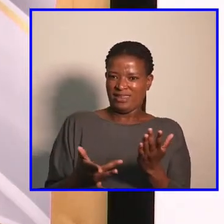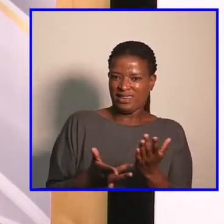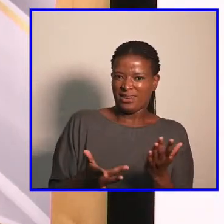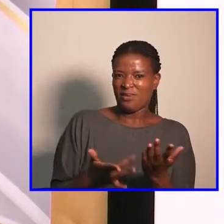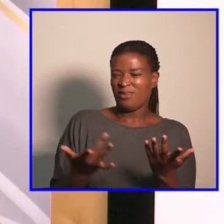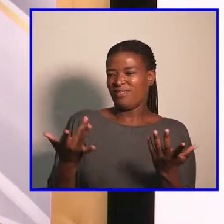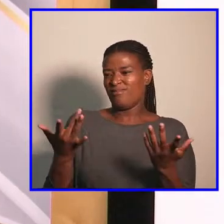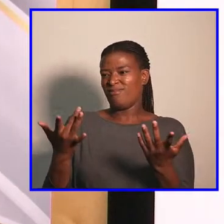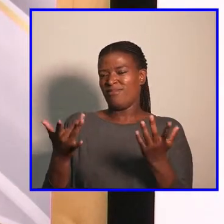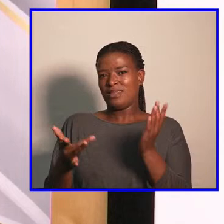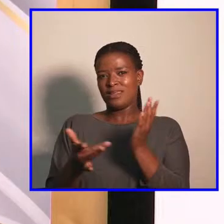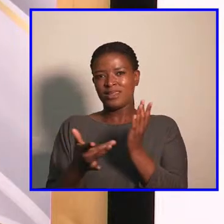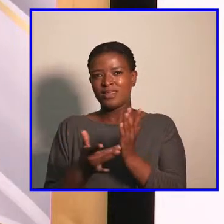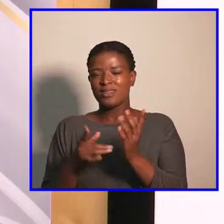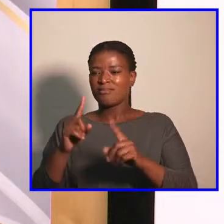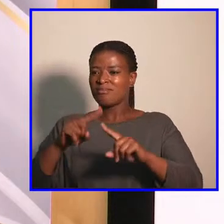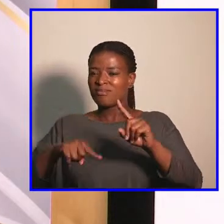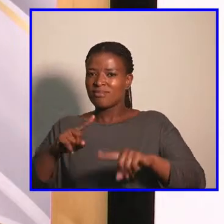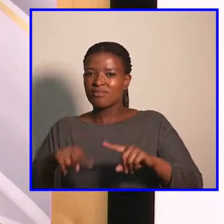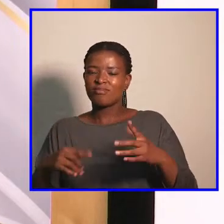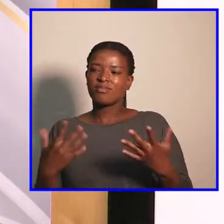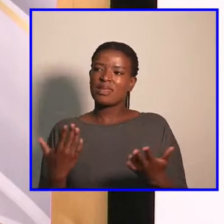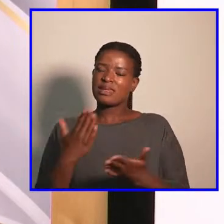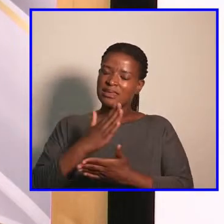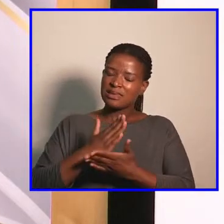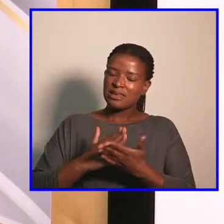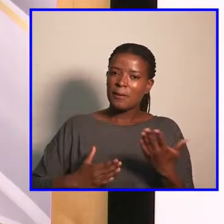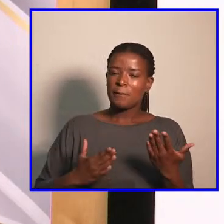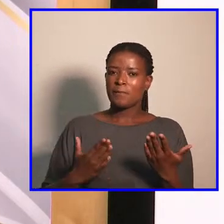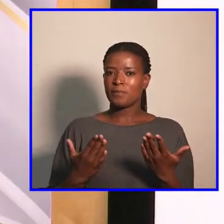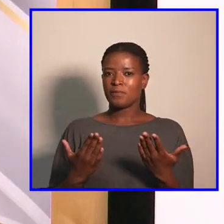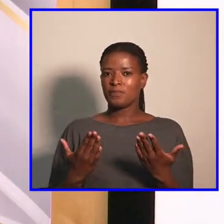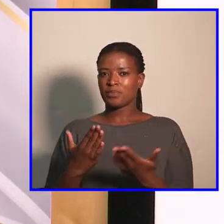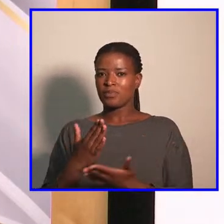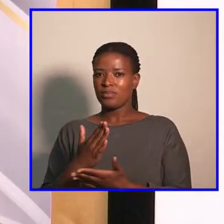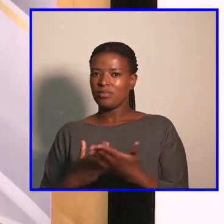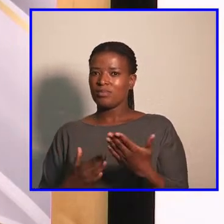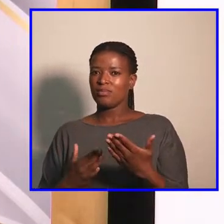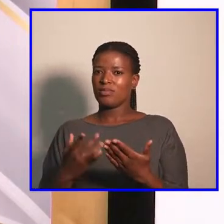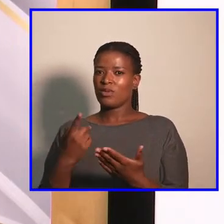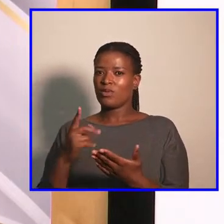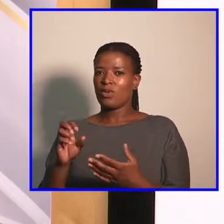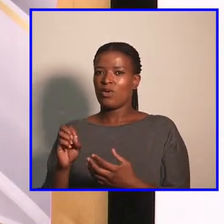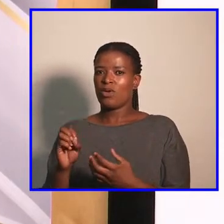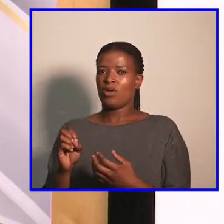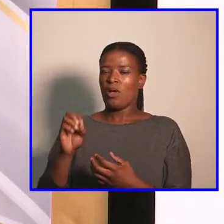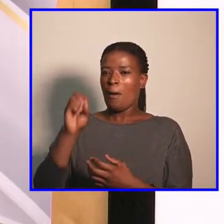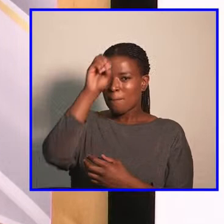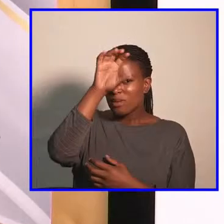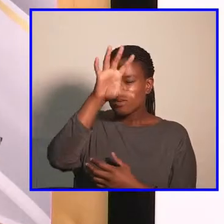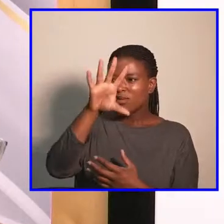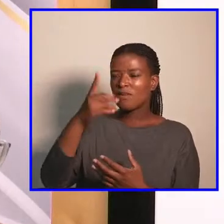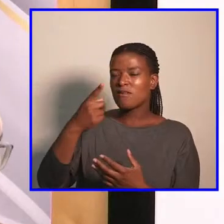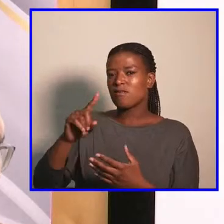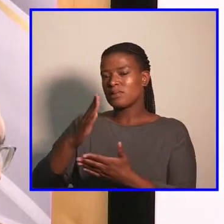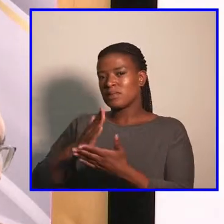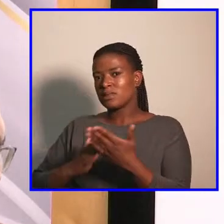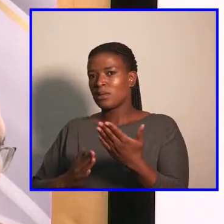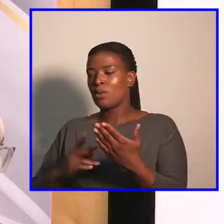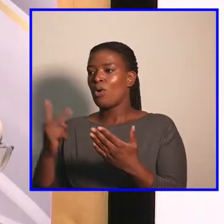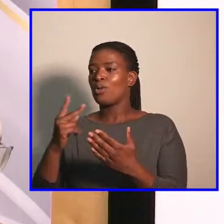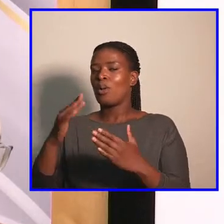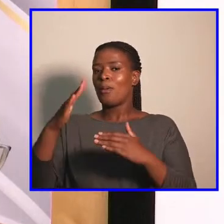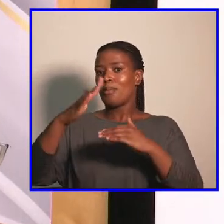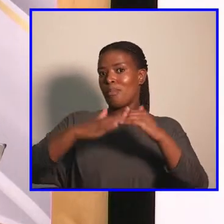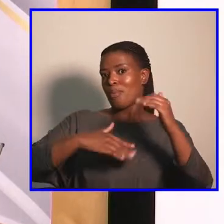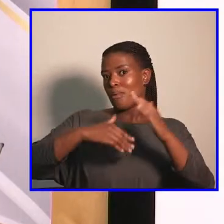and some of the initial minds, but also some of the builders, because without a